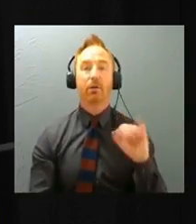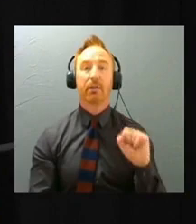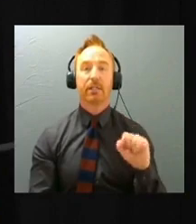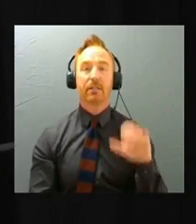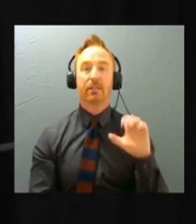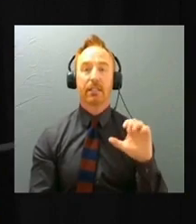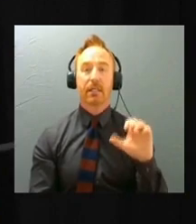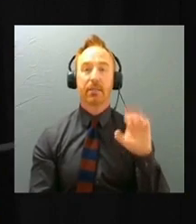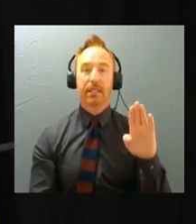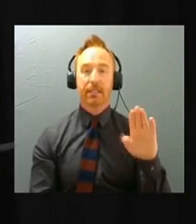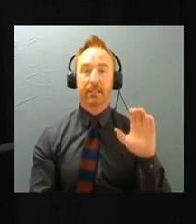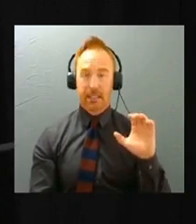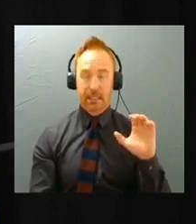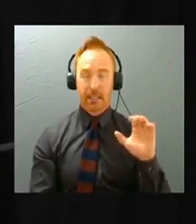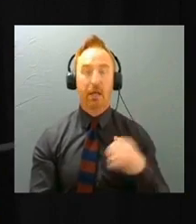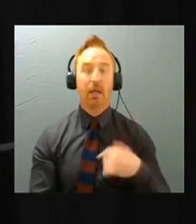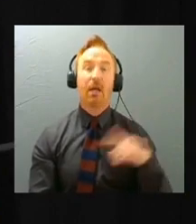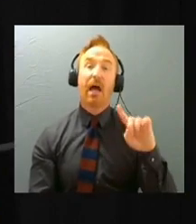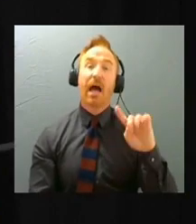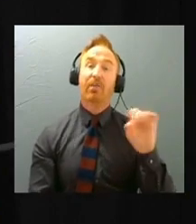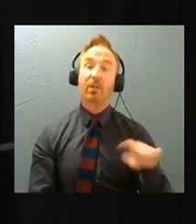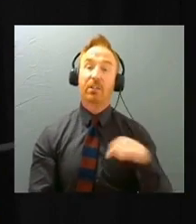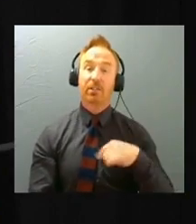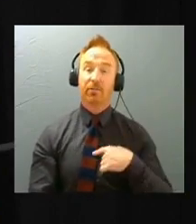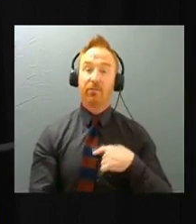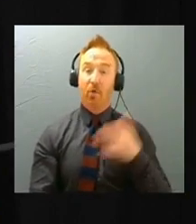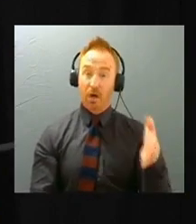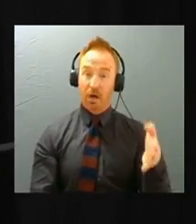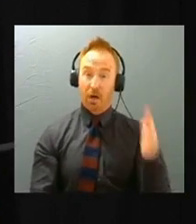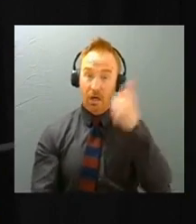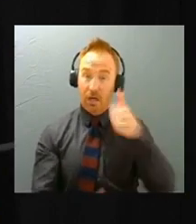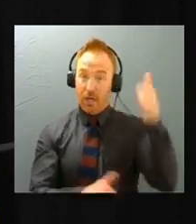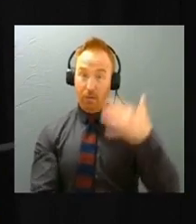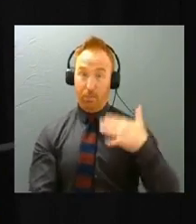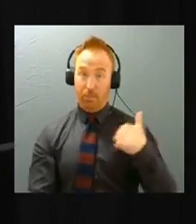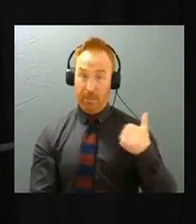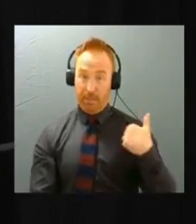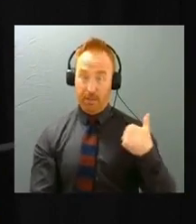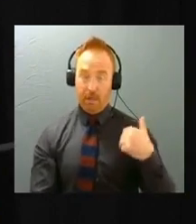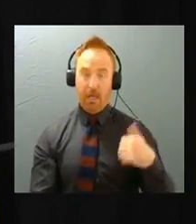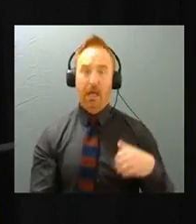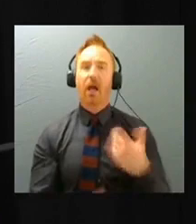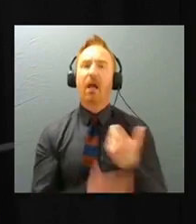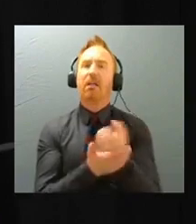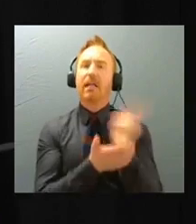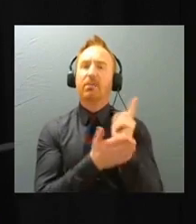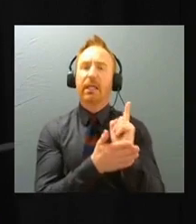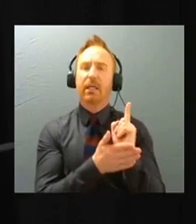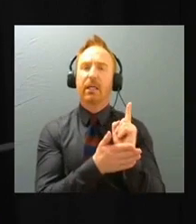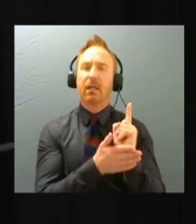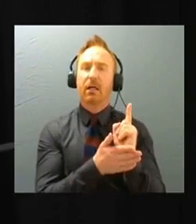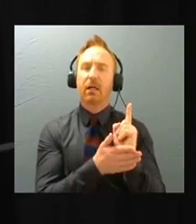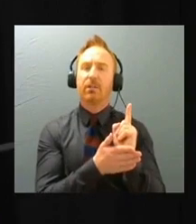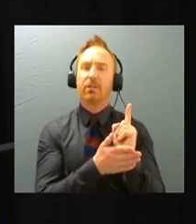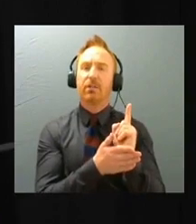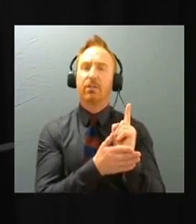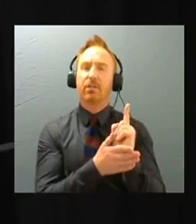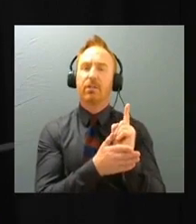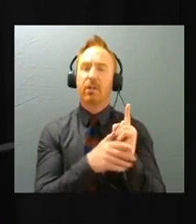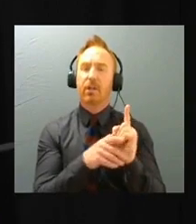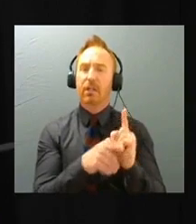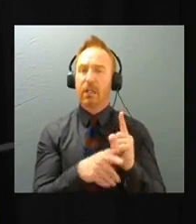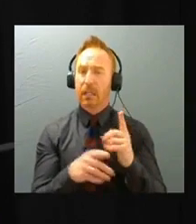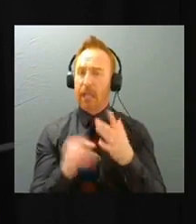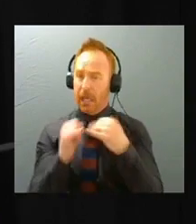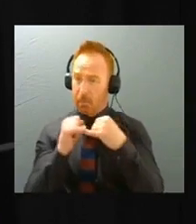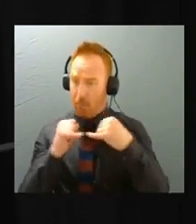Question for the Premier. Last week, during one of these, you said that border restrictions would be